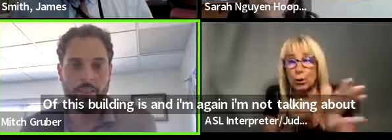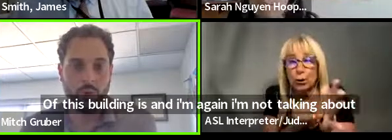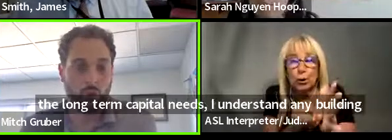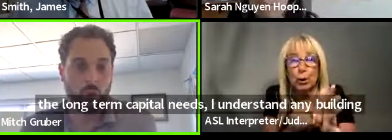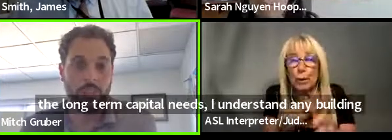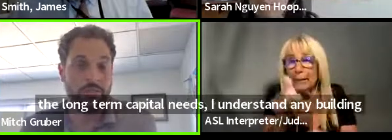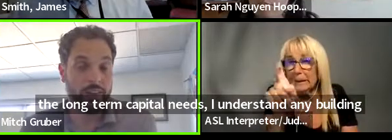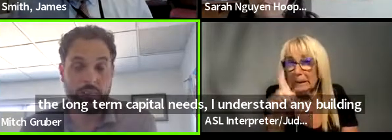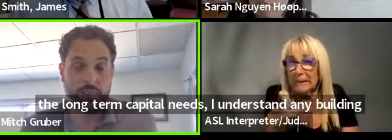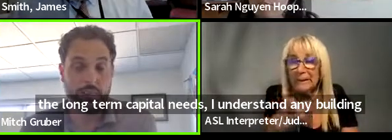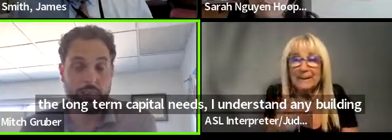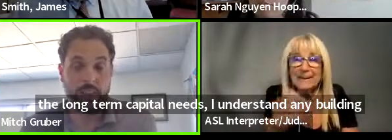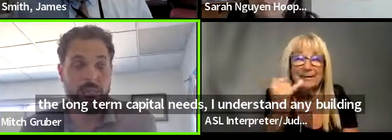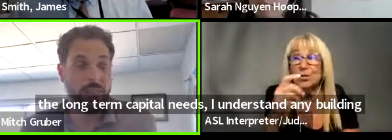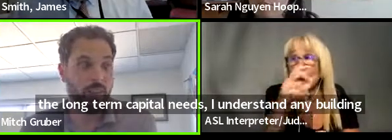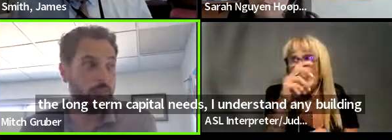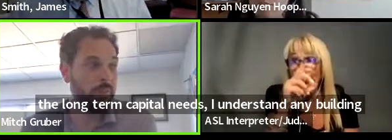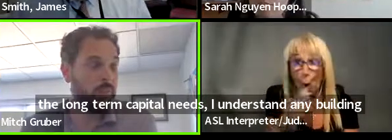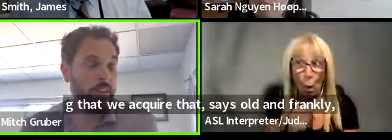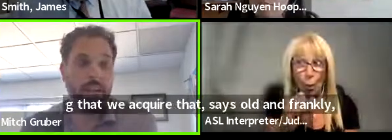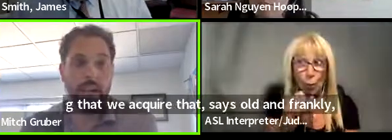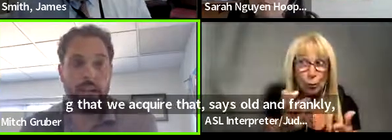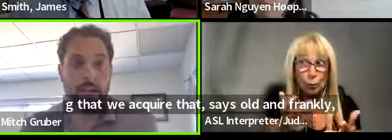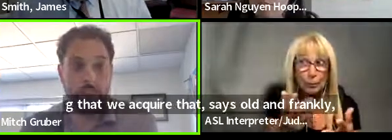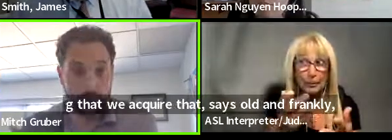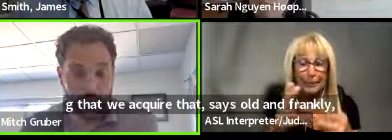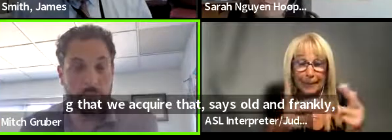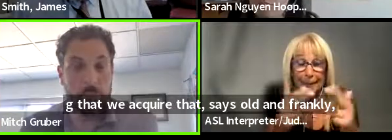acquire that's as old and frankly as